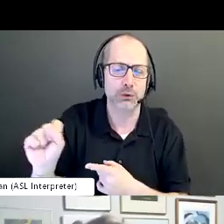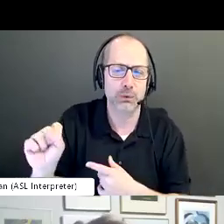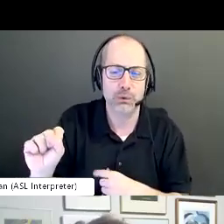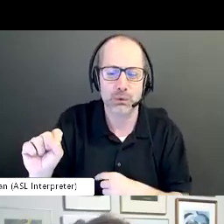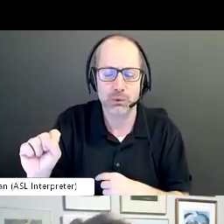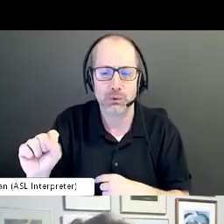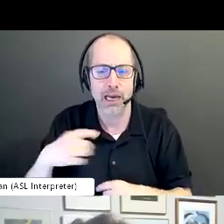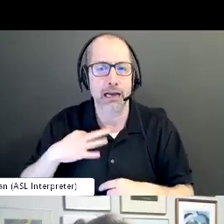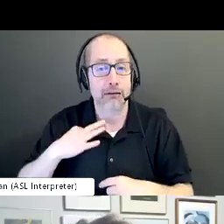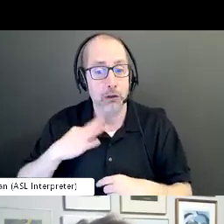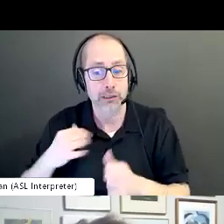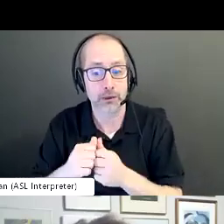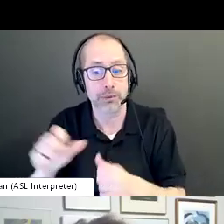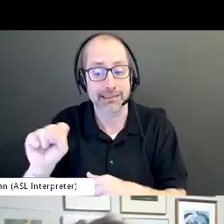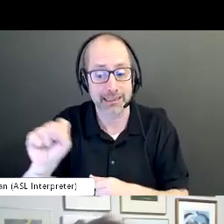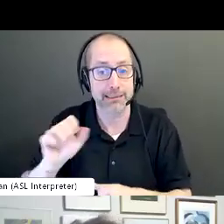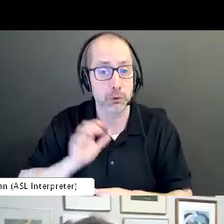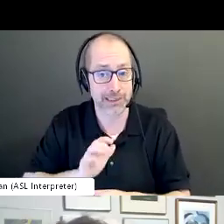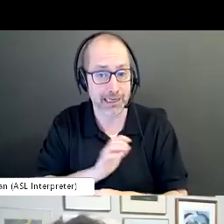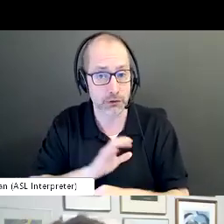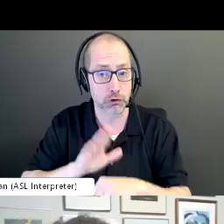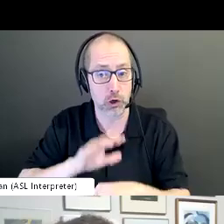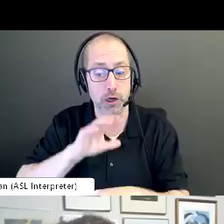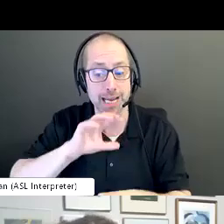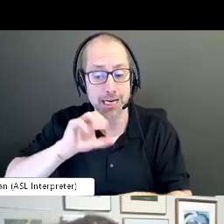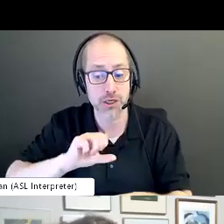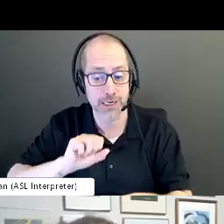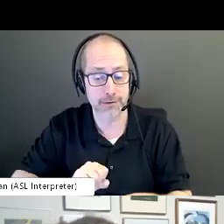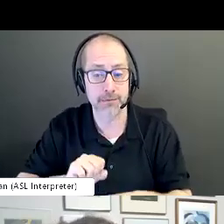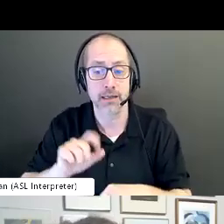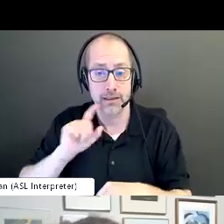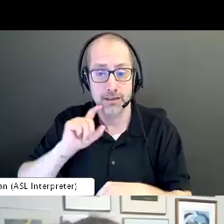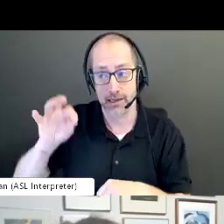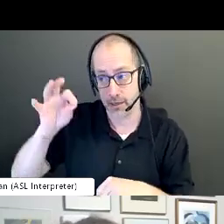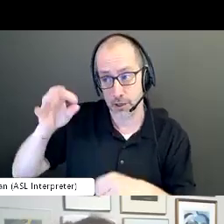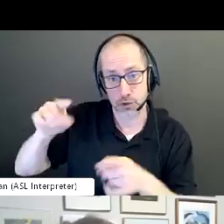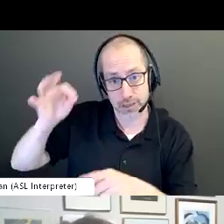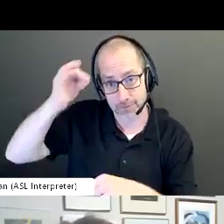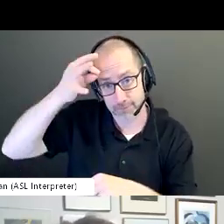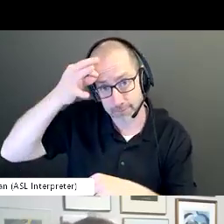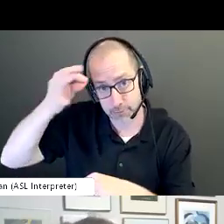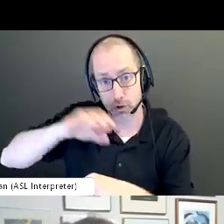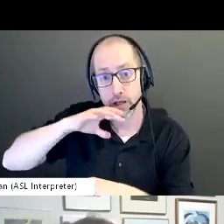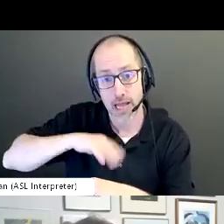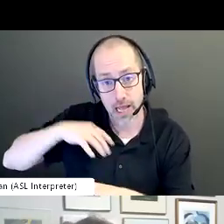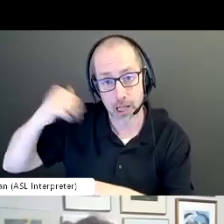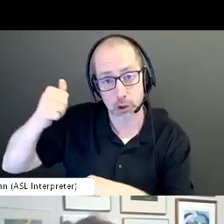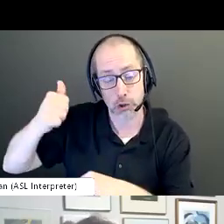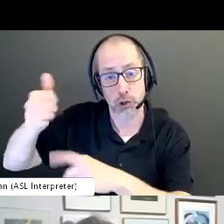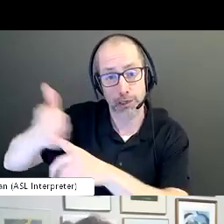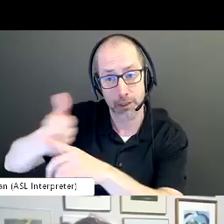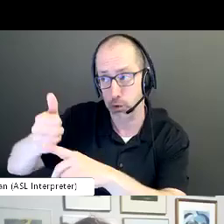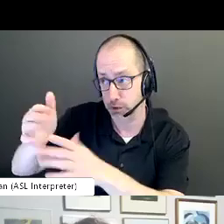volunteer with the Saskatoon Council on Aging, which during the Federal Elder Abuse Initiative focused much more on elder